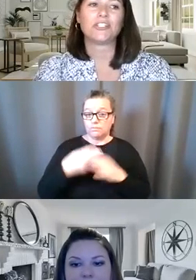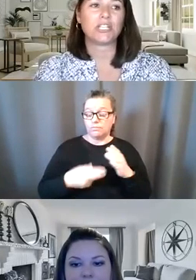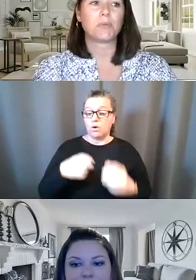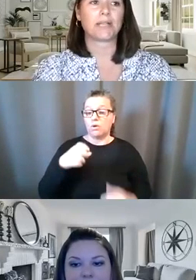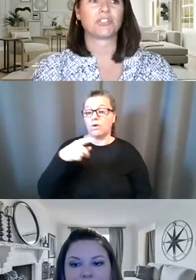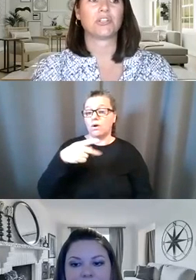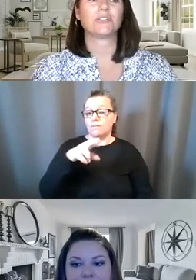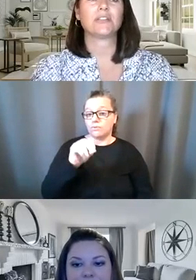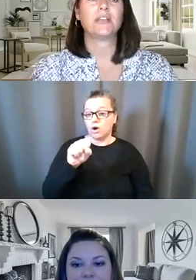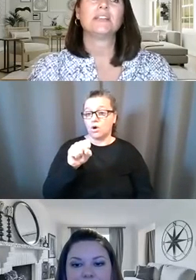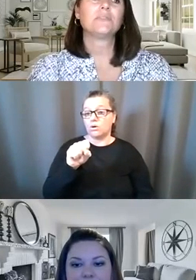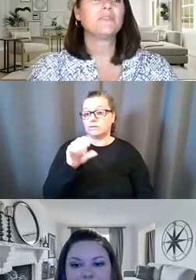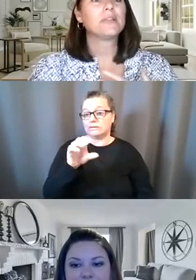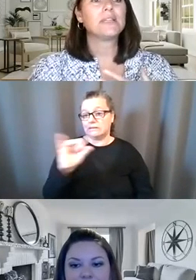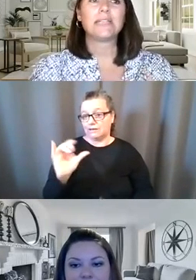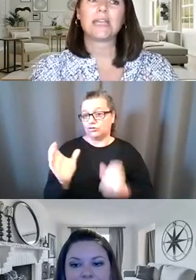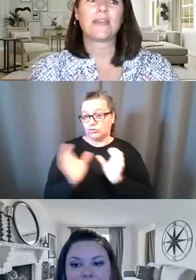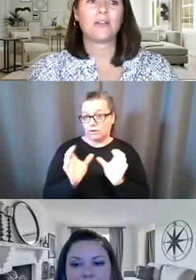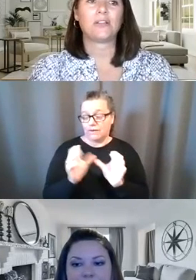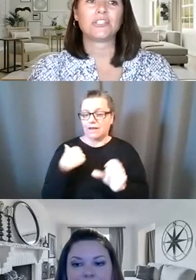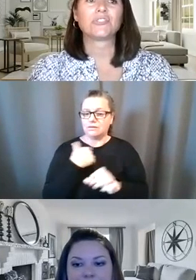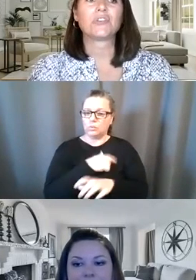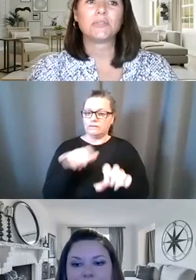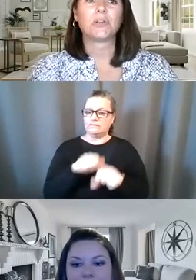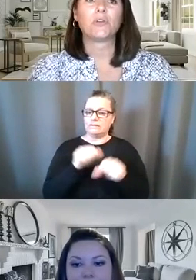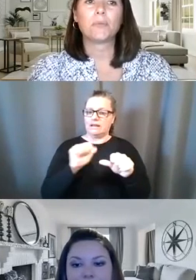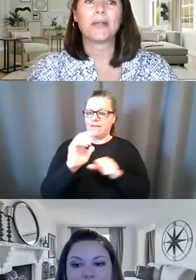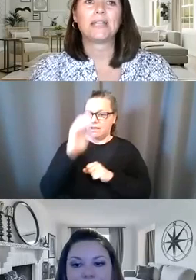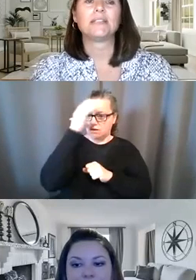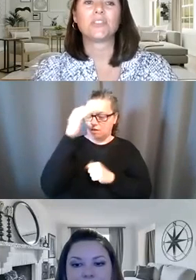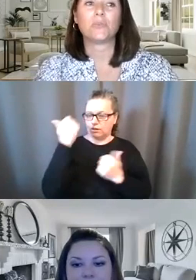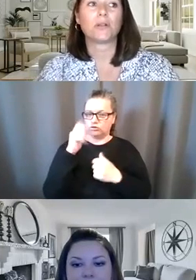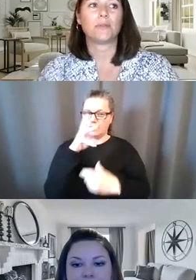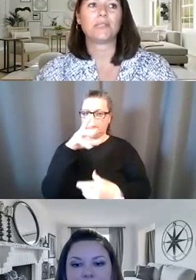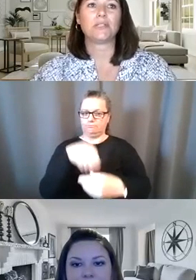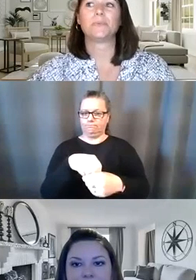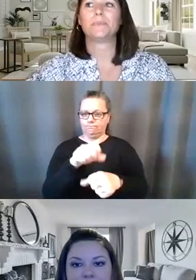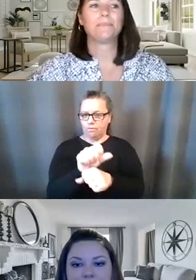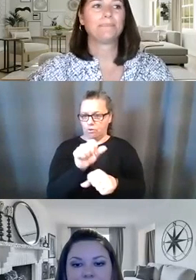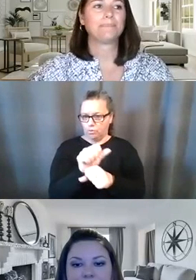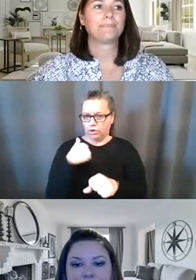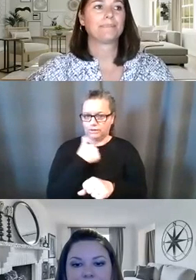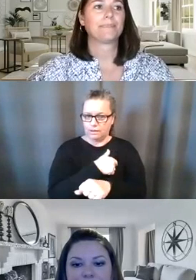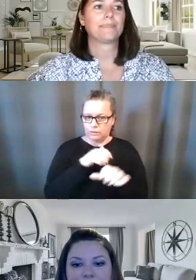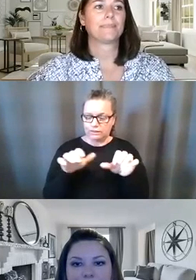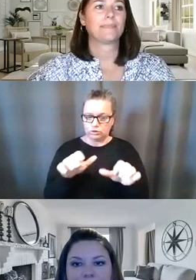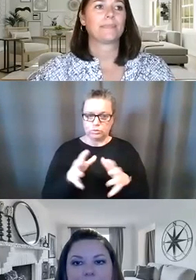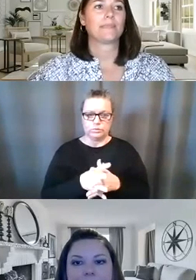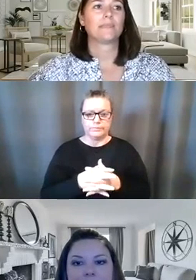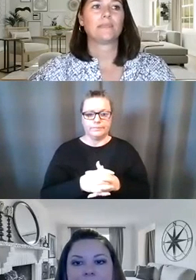certified change practitioners. So we've really taken that knowledge and tried to incorporate it into the work that we do.